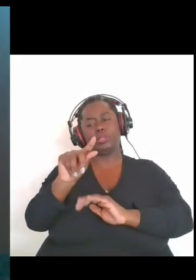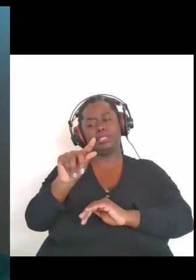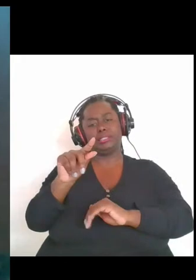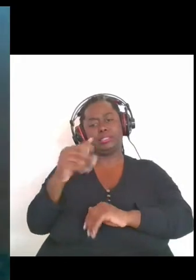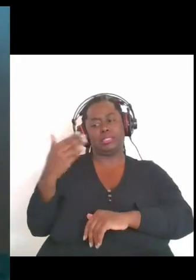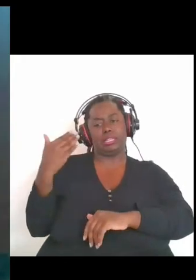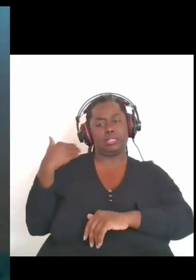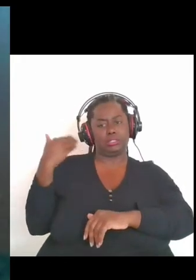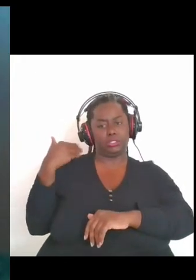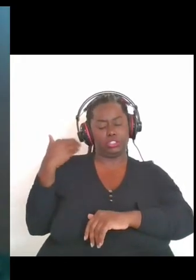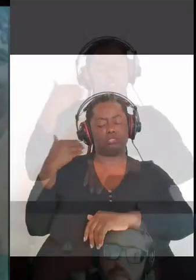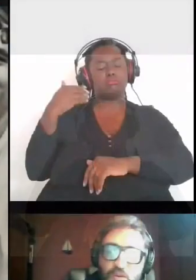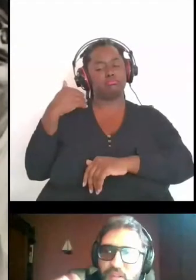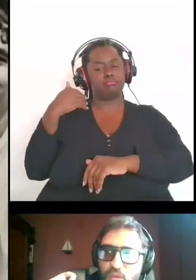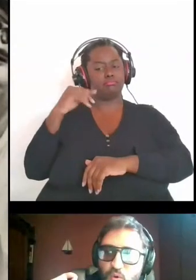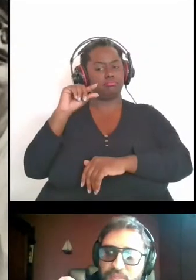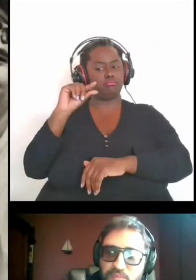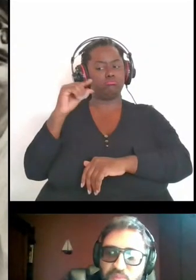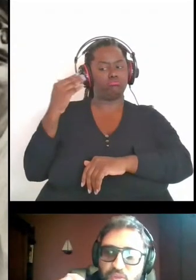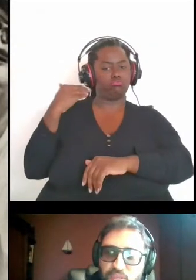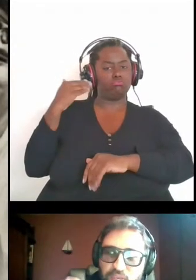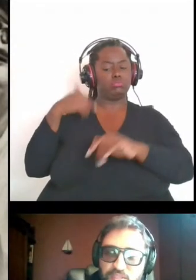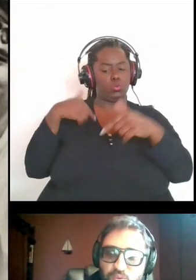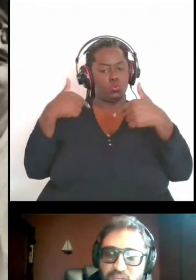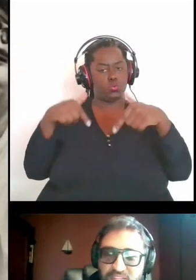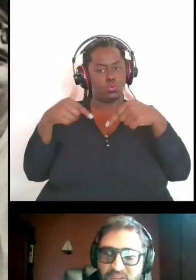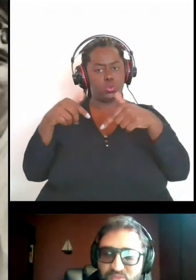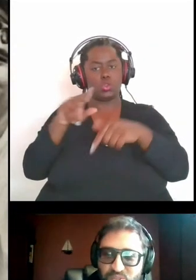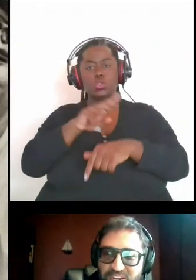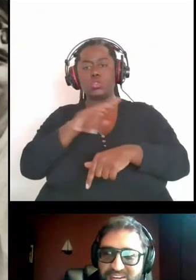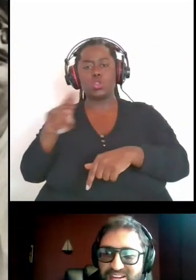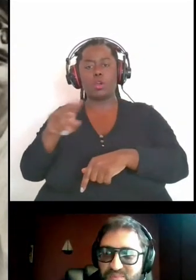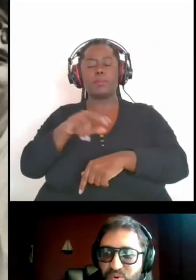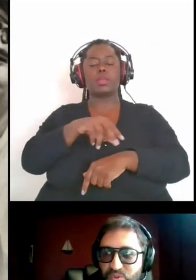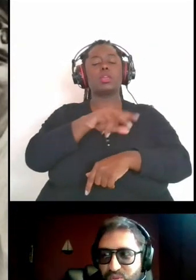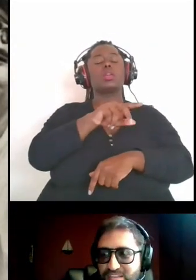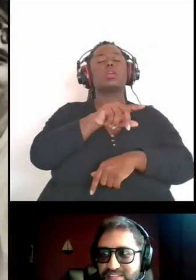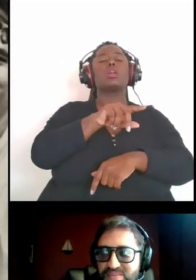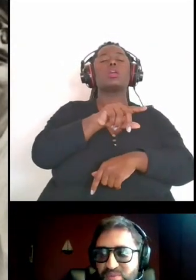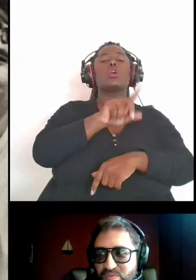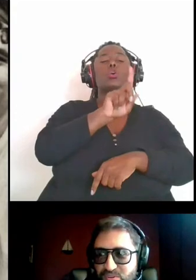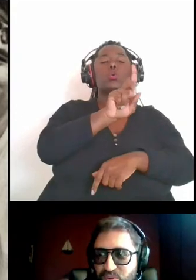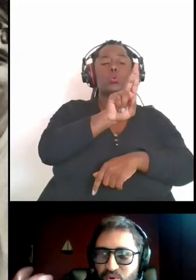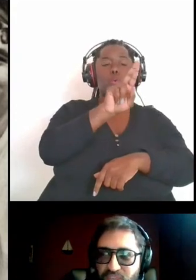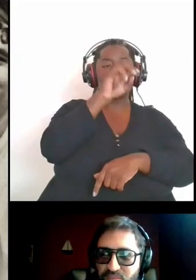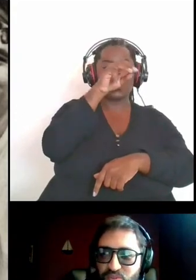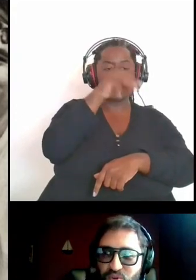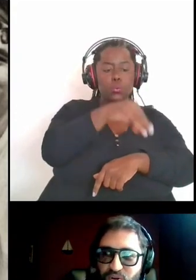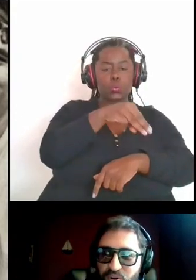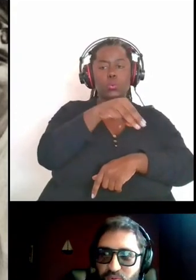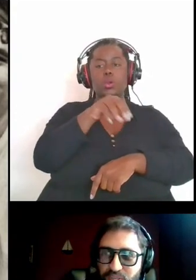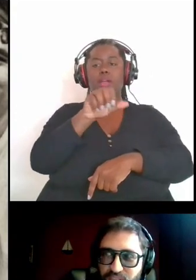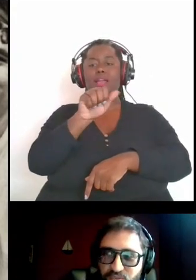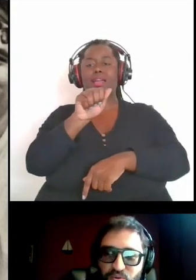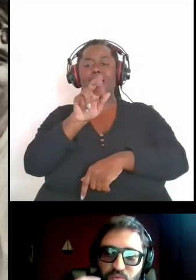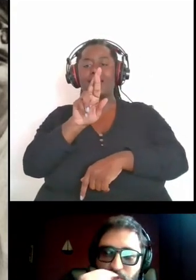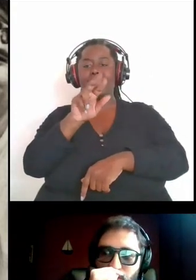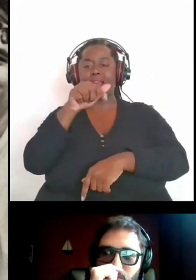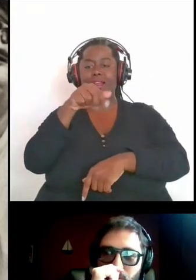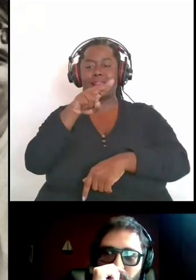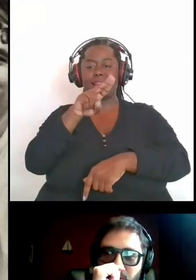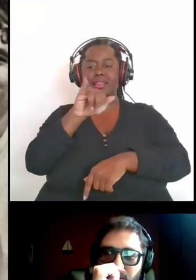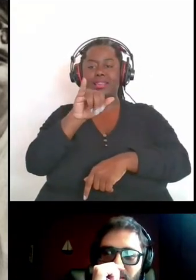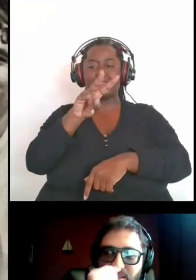the most recent projects I'm working on it is called an inexistent archive and I apologize